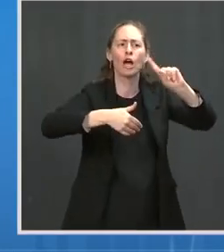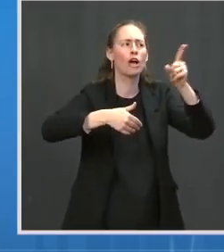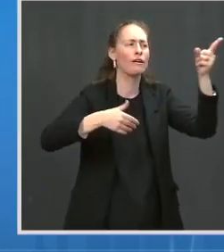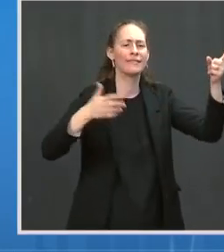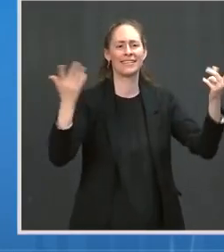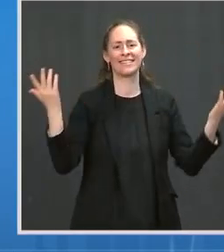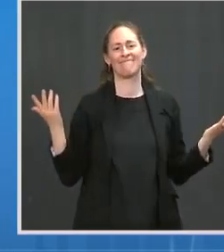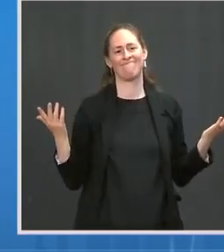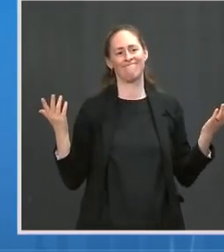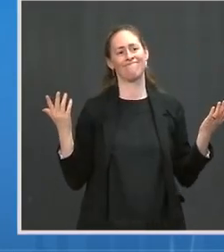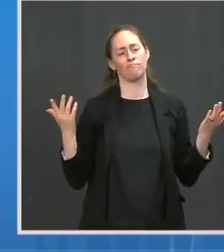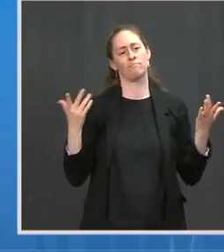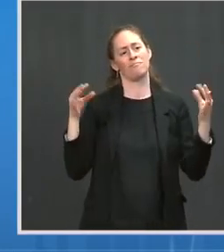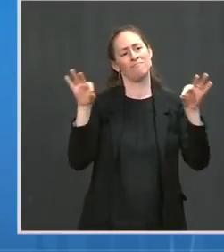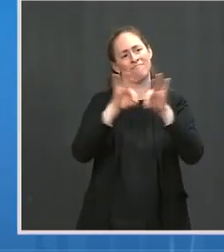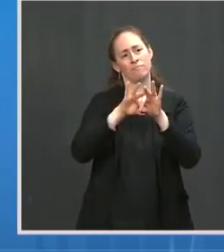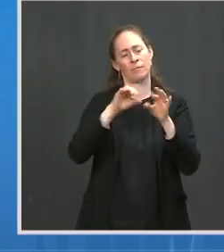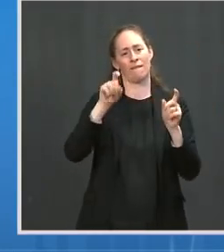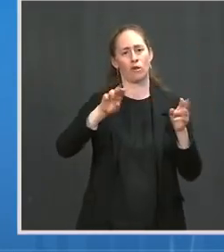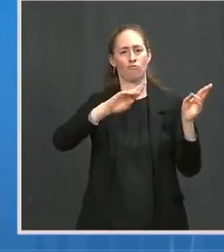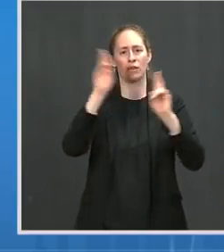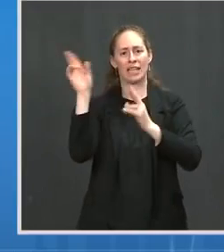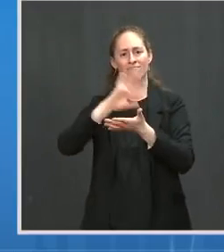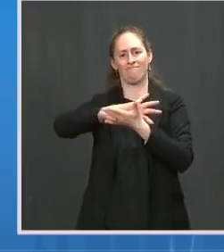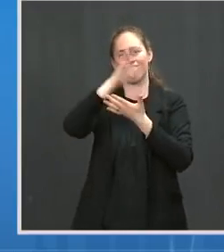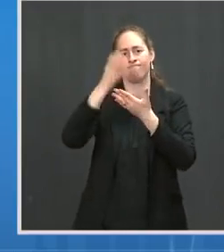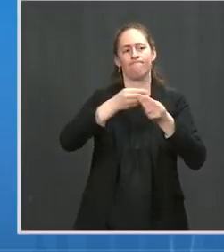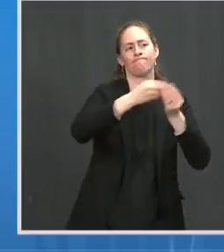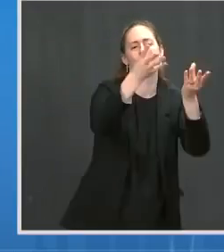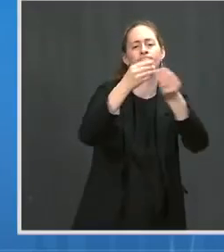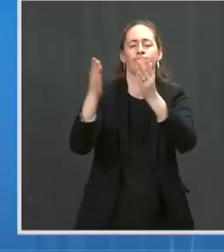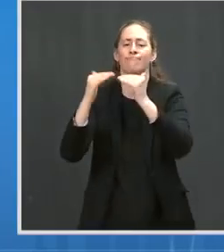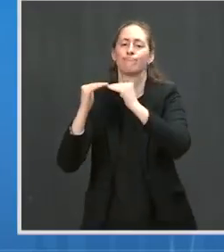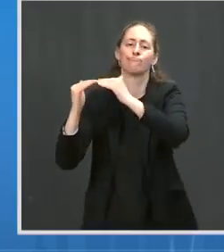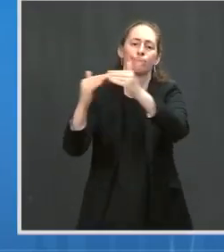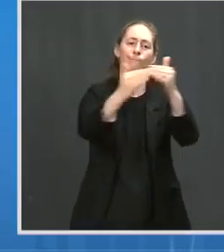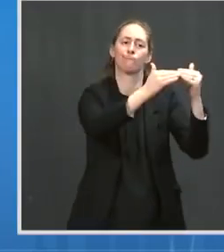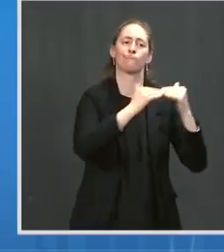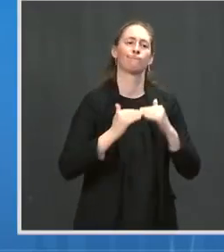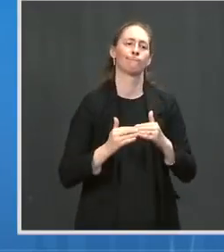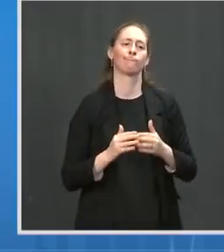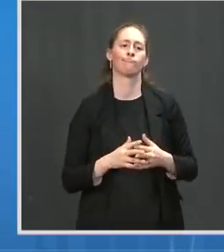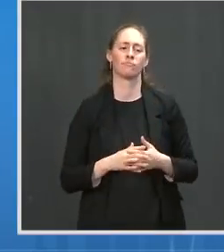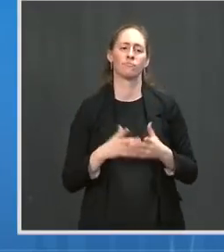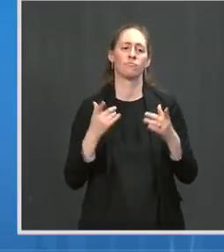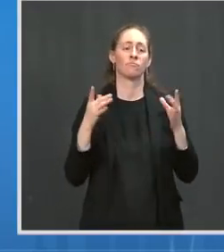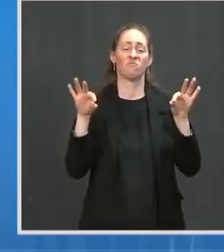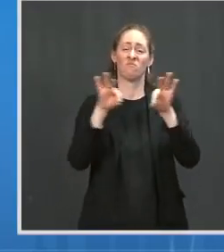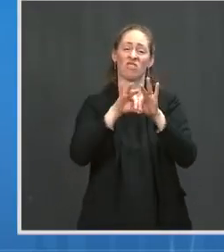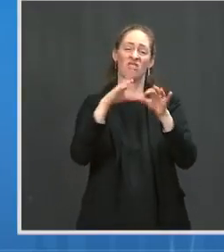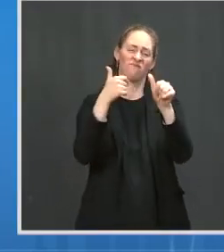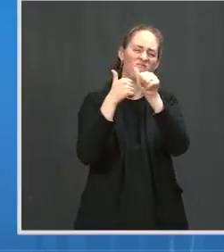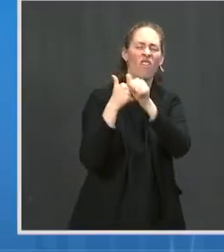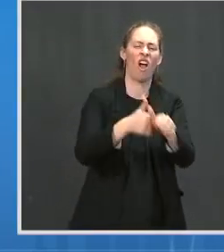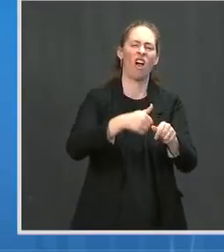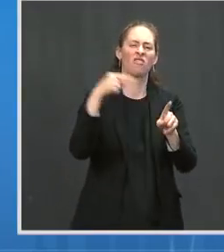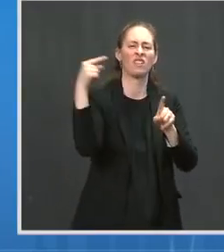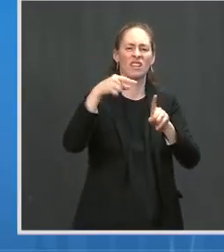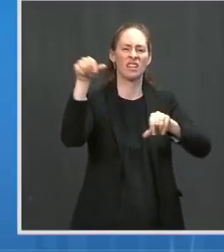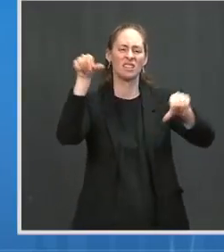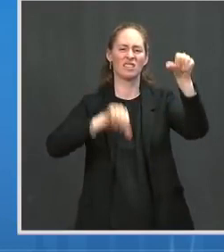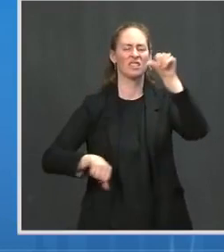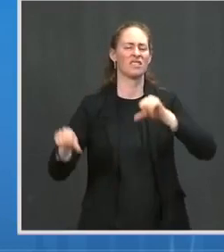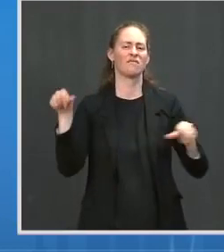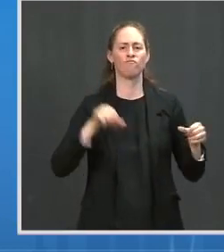Yeah. So, look, our job here is to follow the science, and I think in that regard, exactly